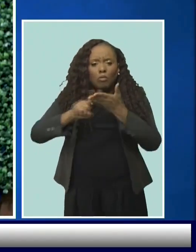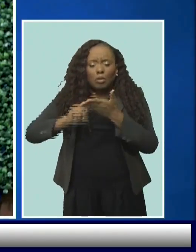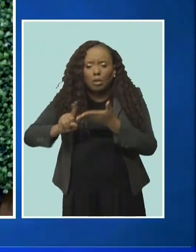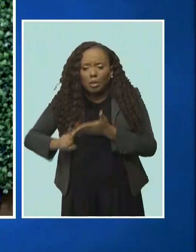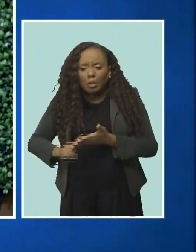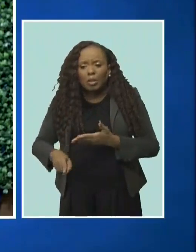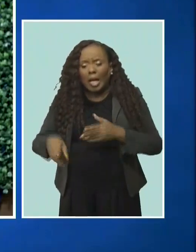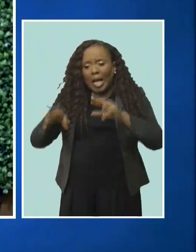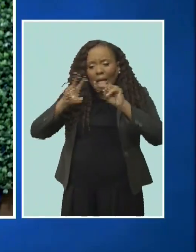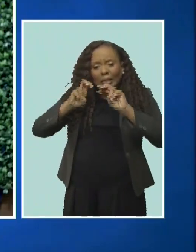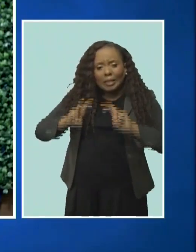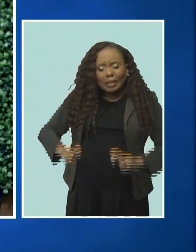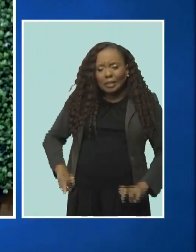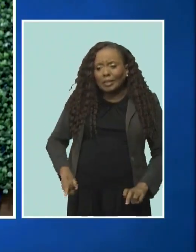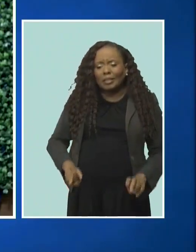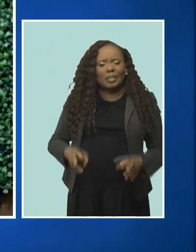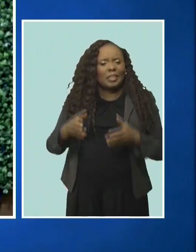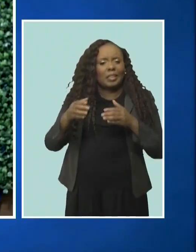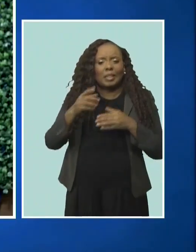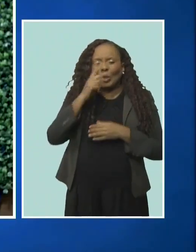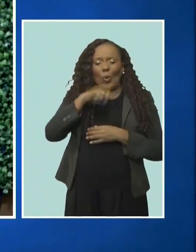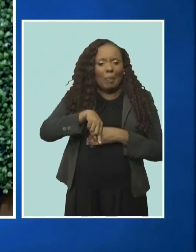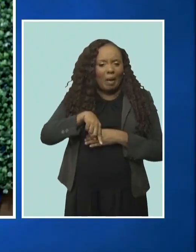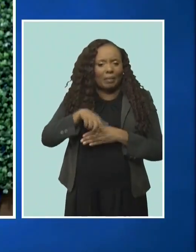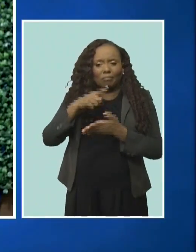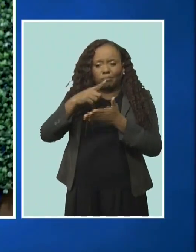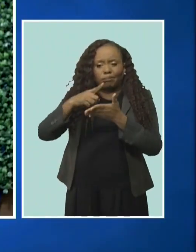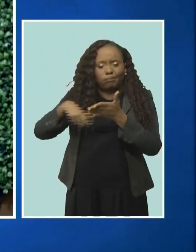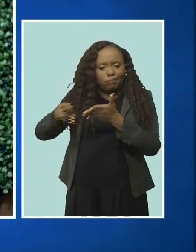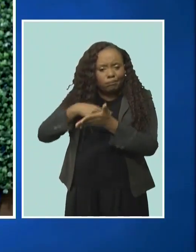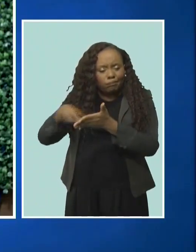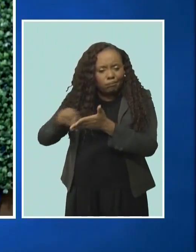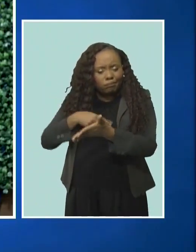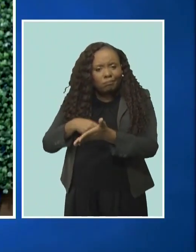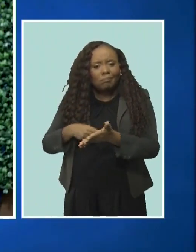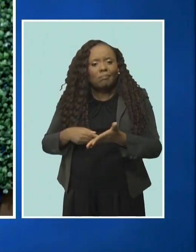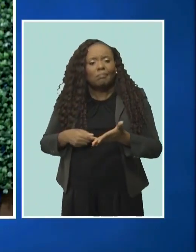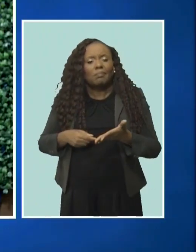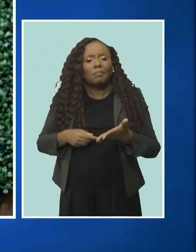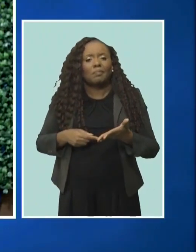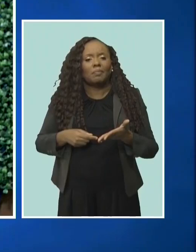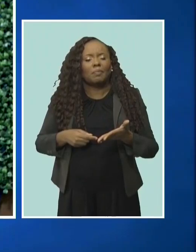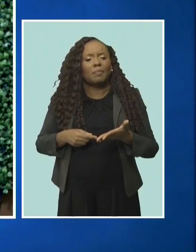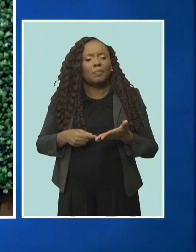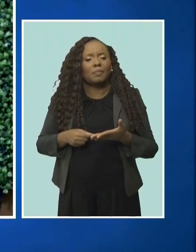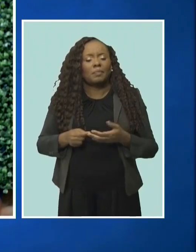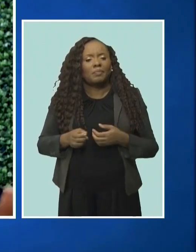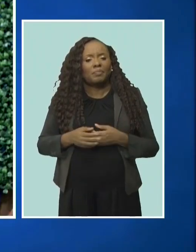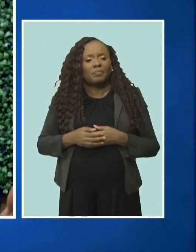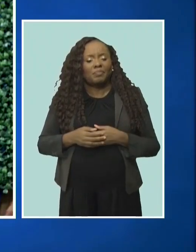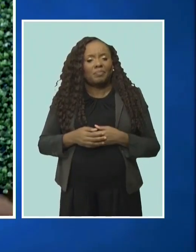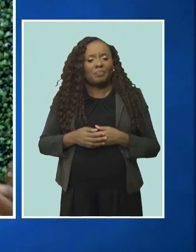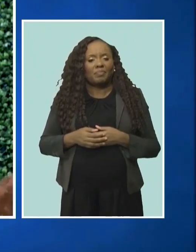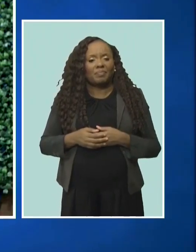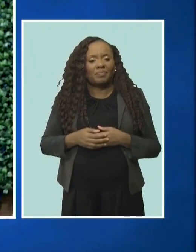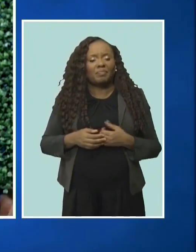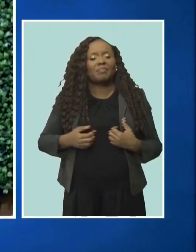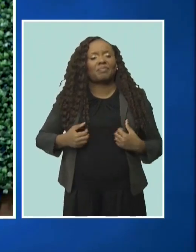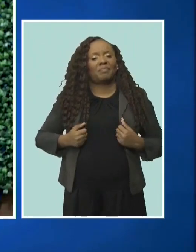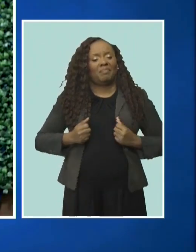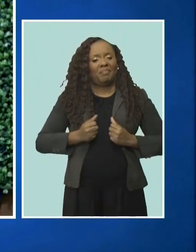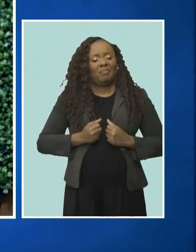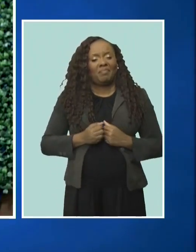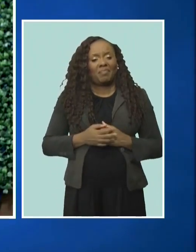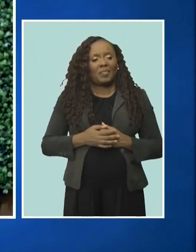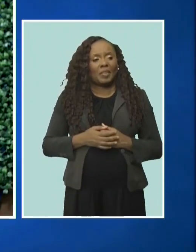criticism. And he was also a man who took up